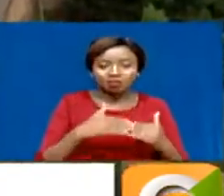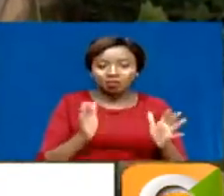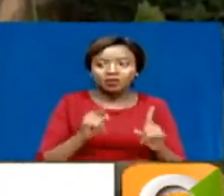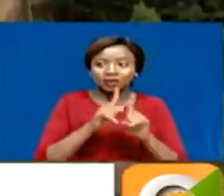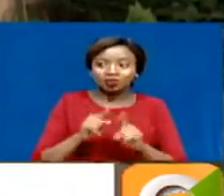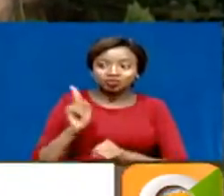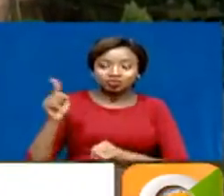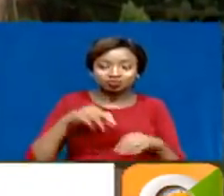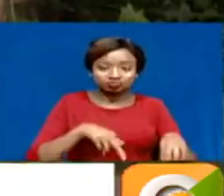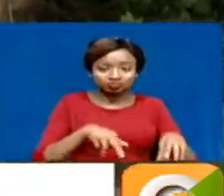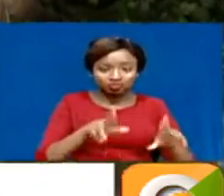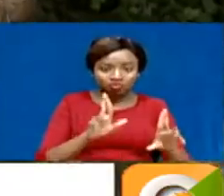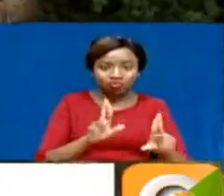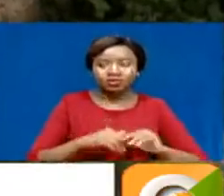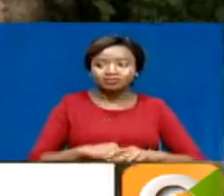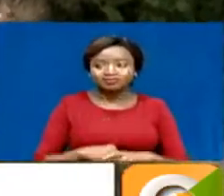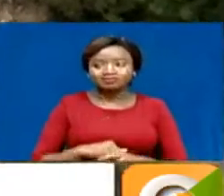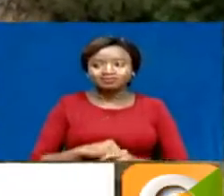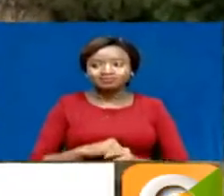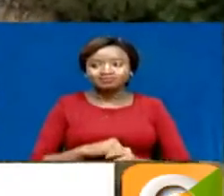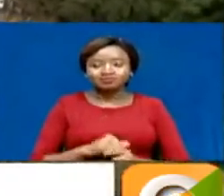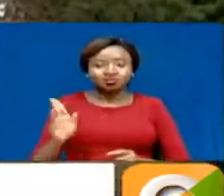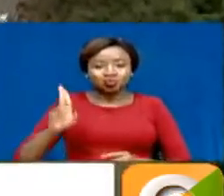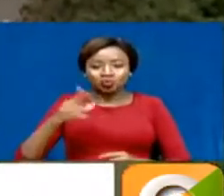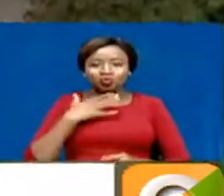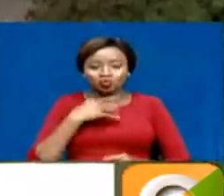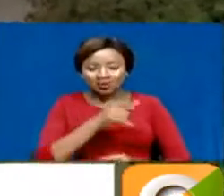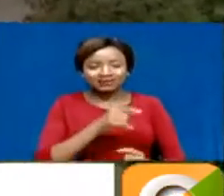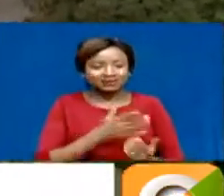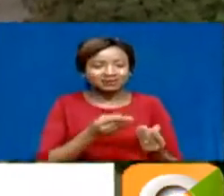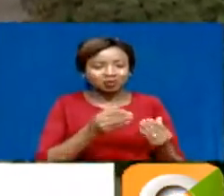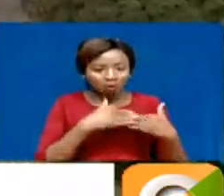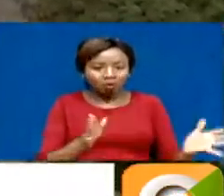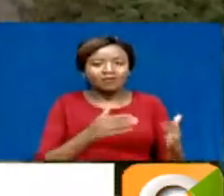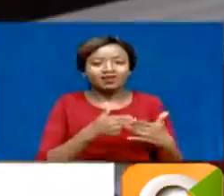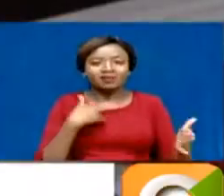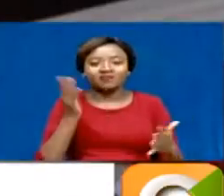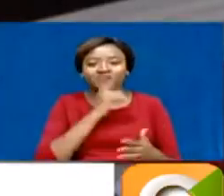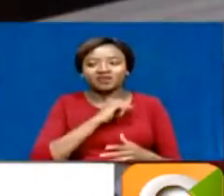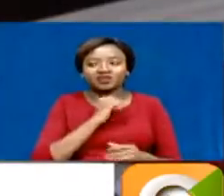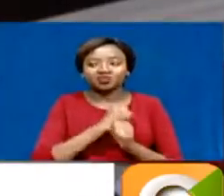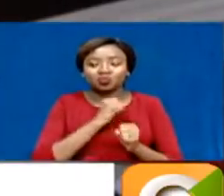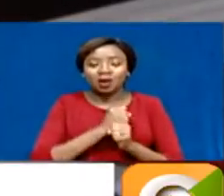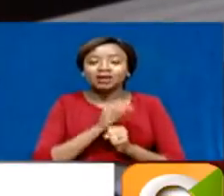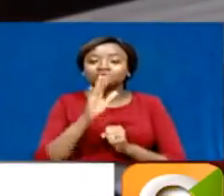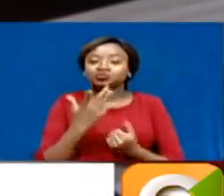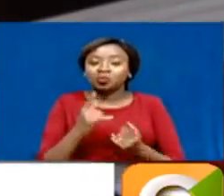The road, one of President Uhuru Kenyatta's legacy projects as his 10-year term draws to a close. On